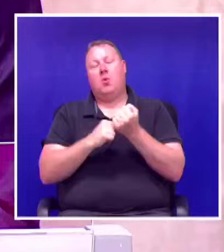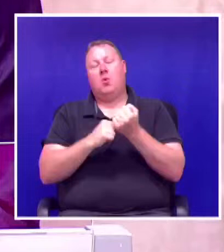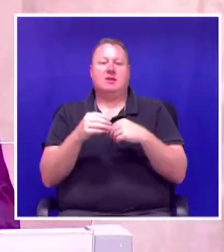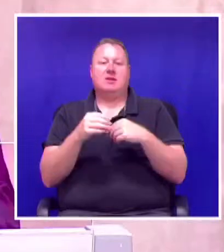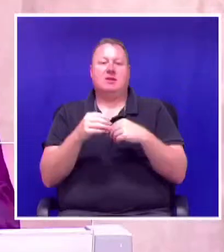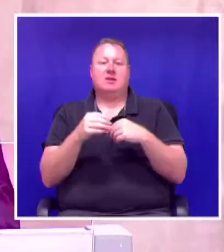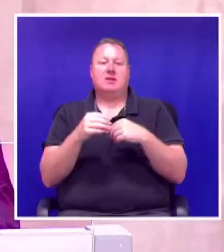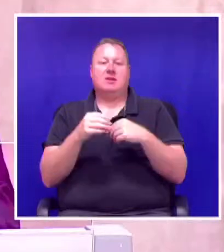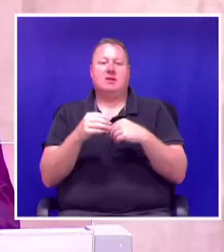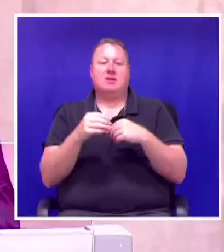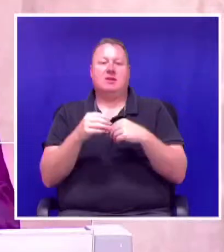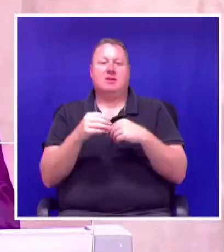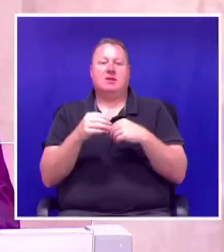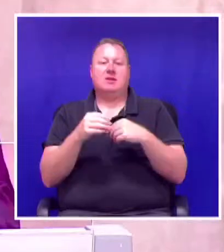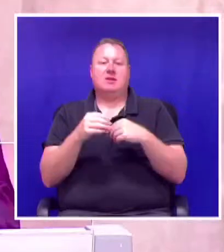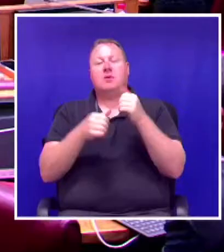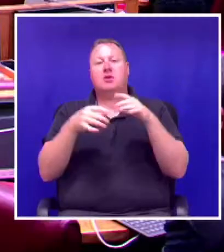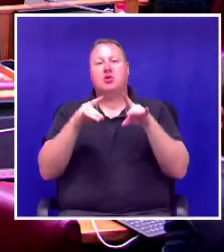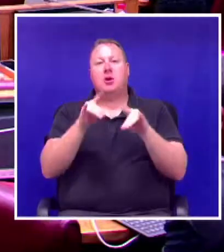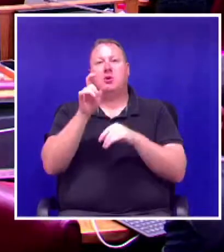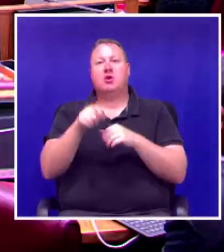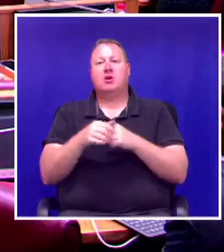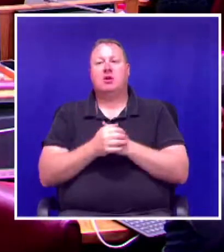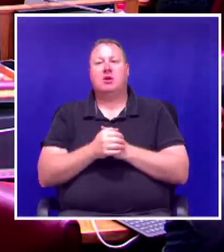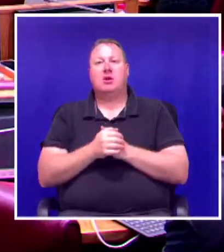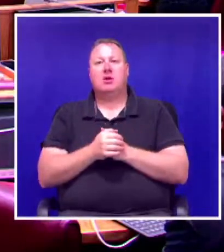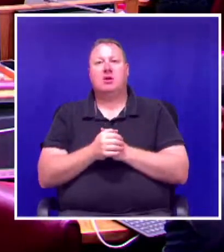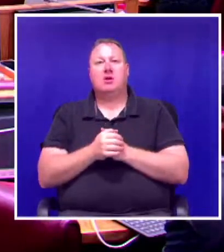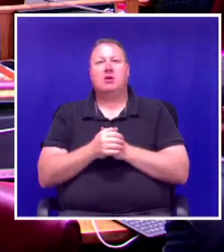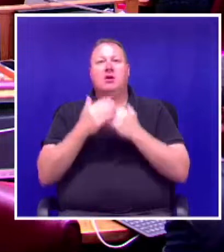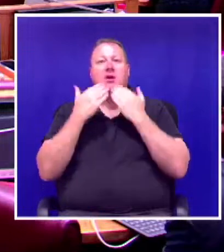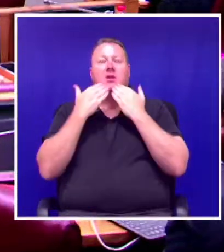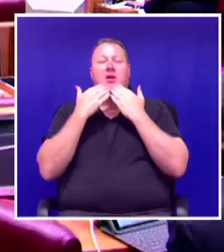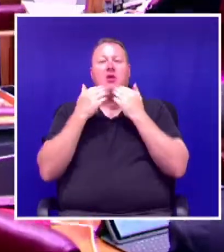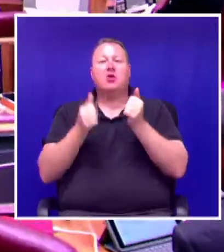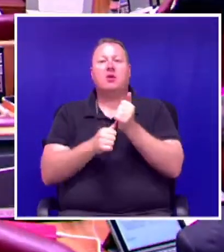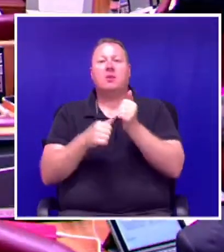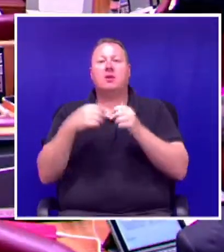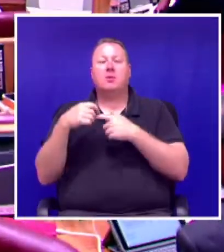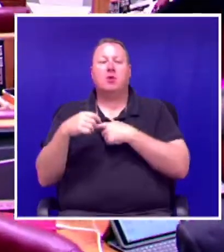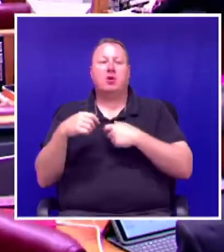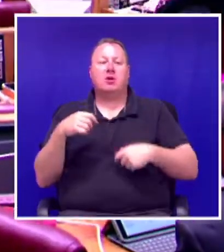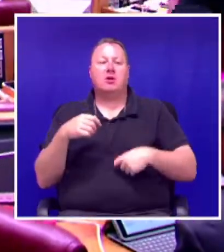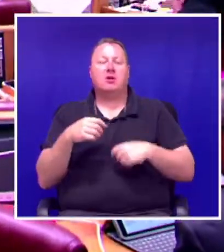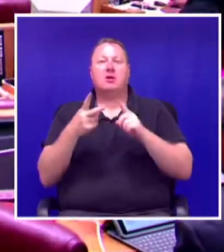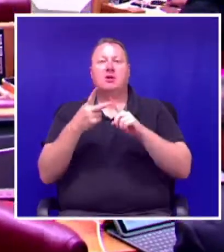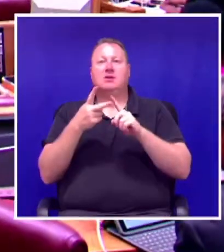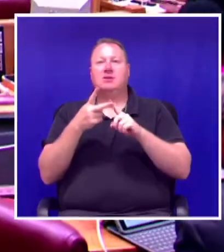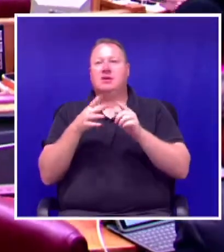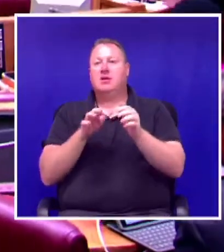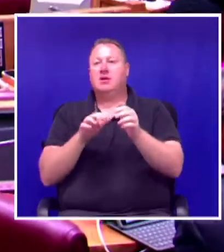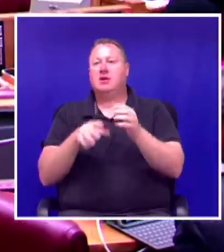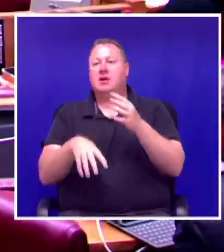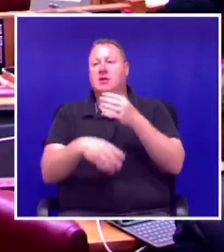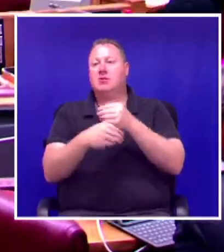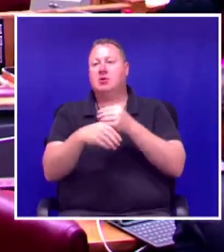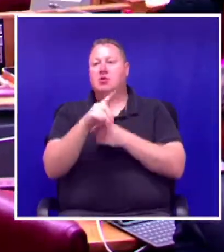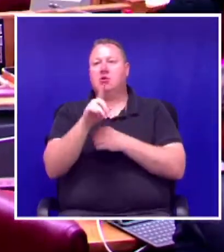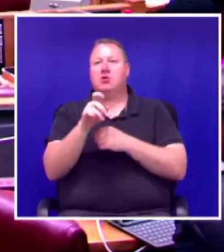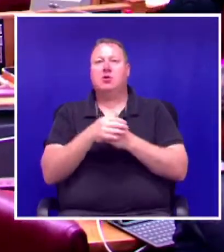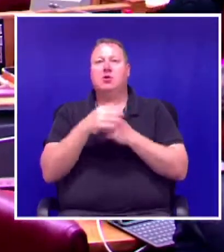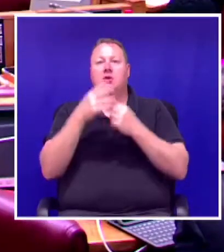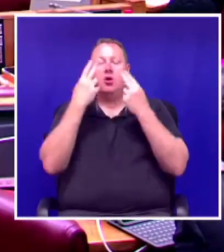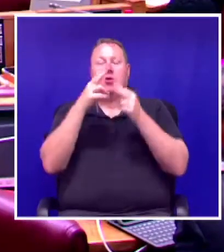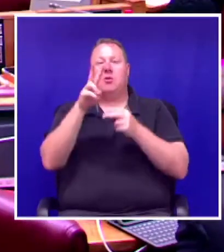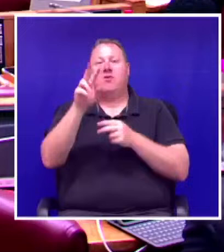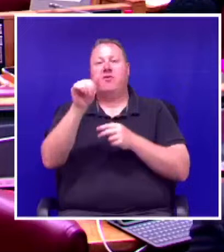much, Deputy Chairperson. Thank you, Deputy President. We'll move on to the second follow-up question, and that's from the Honorable